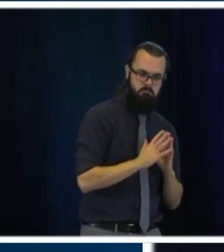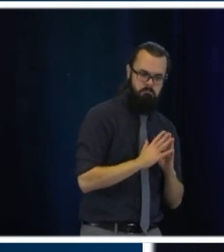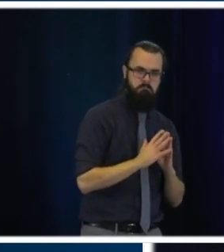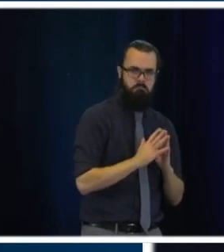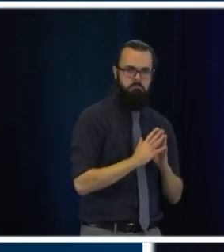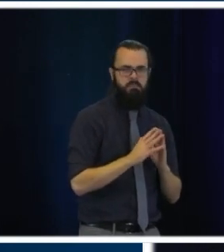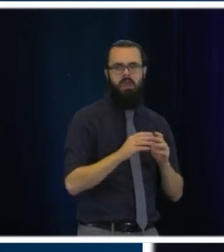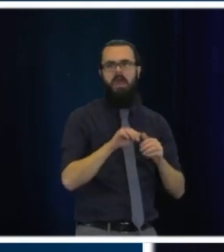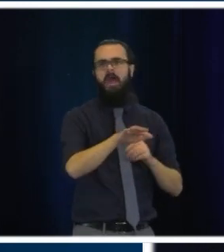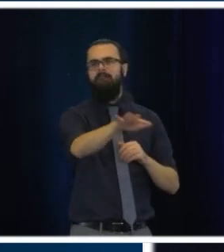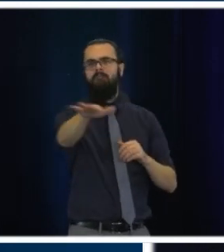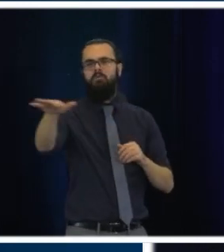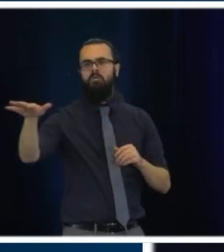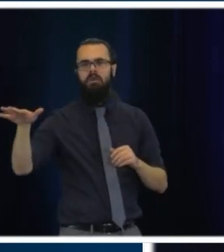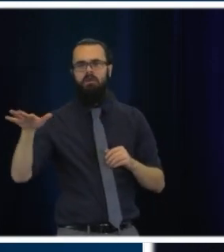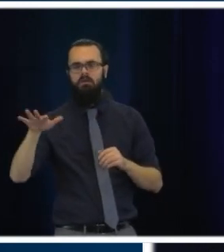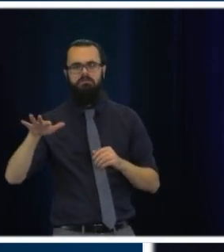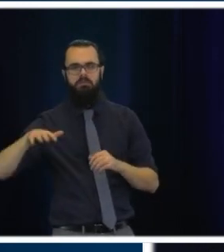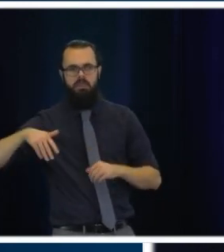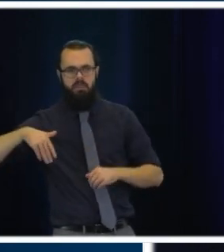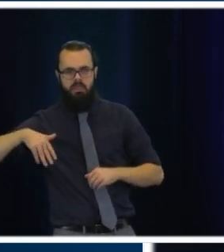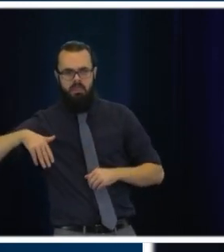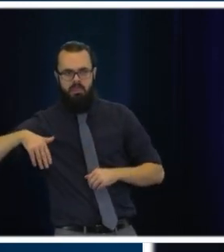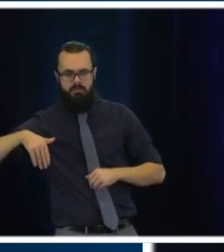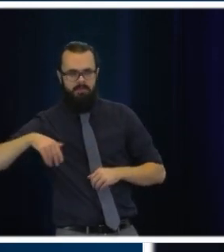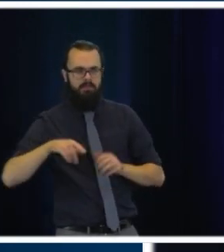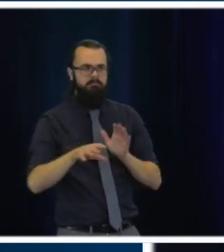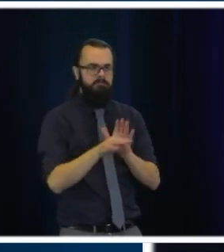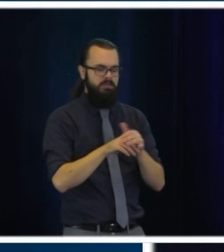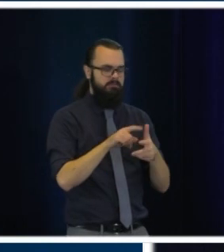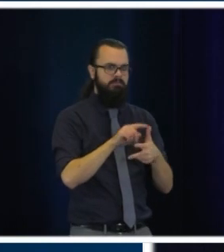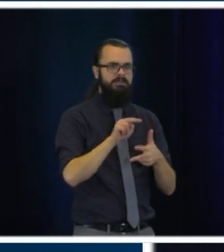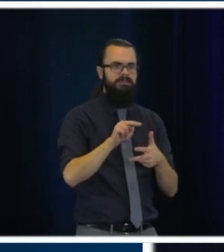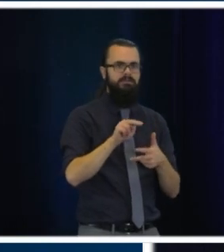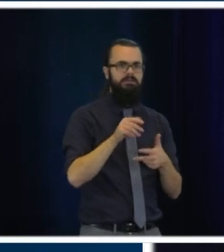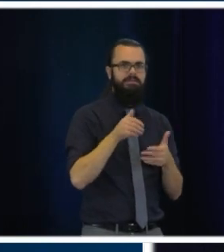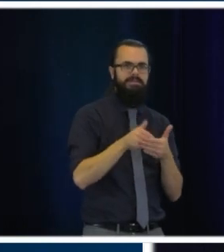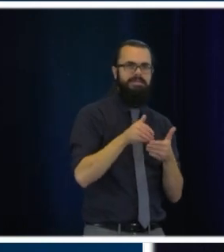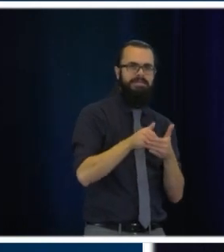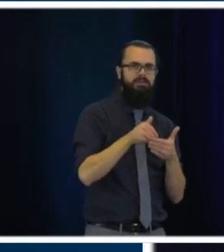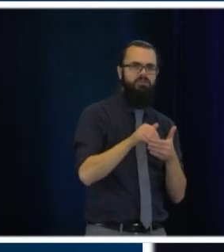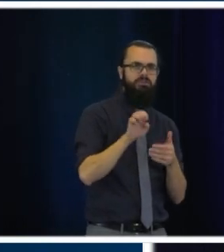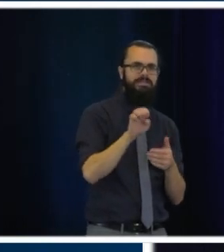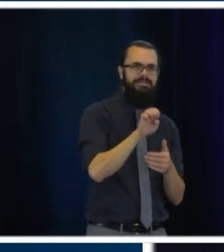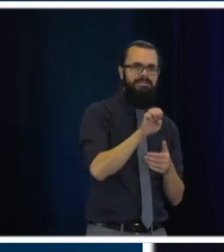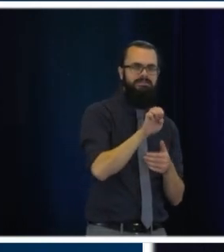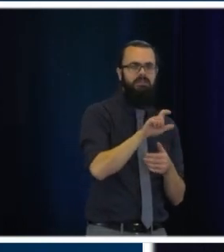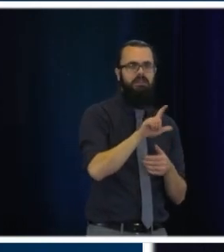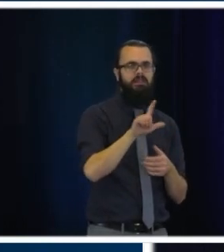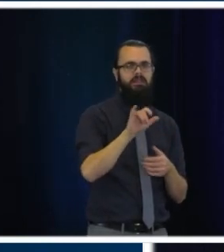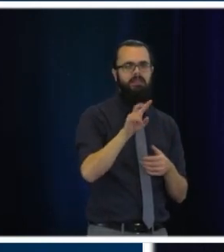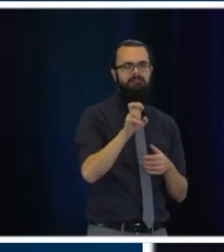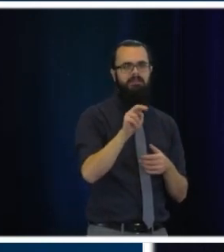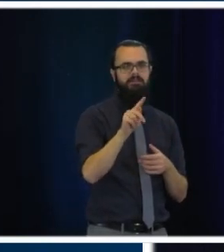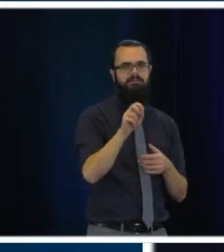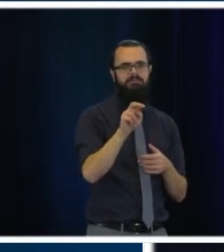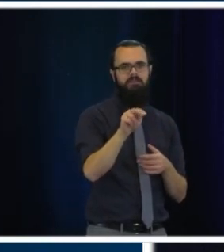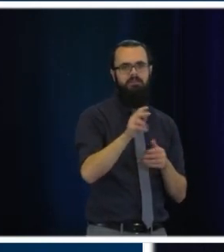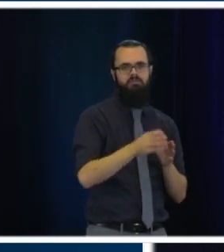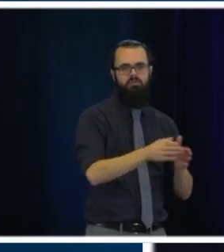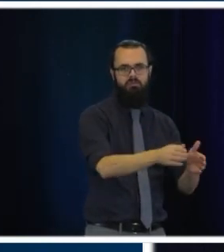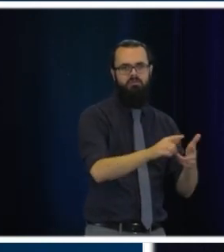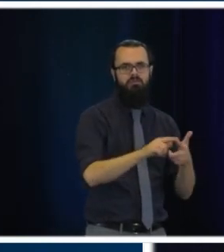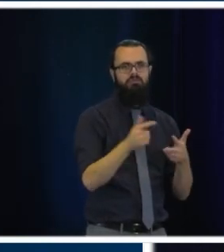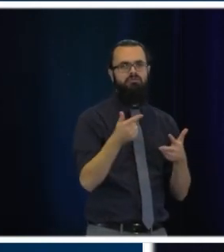homes in those areas. So the areas we picked are Near East and the Livingston Avenue corridor, Greater Linden, and the